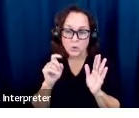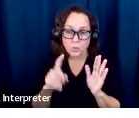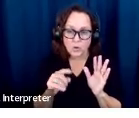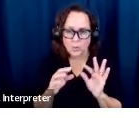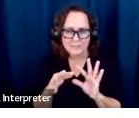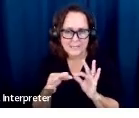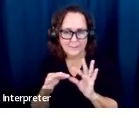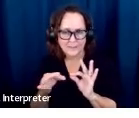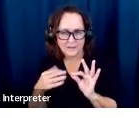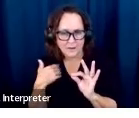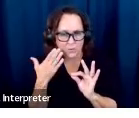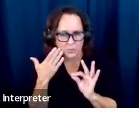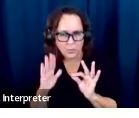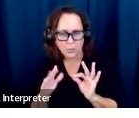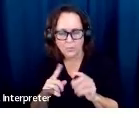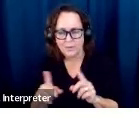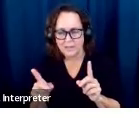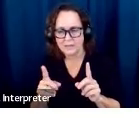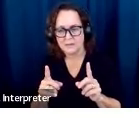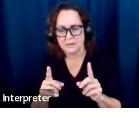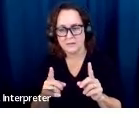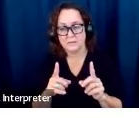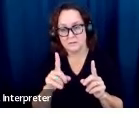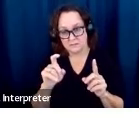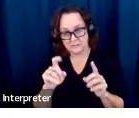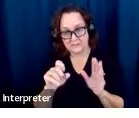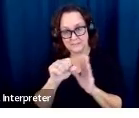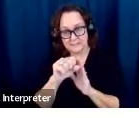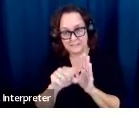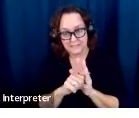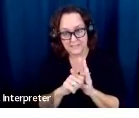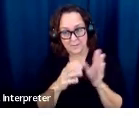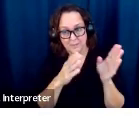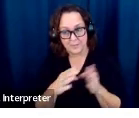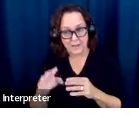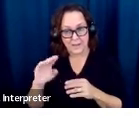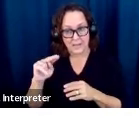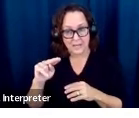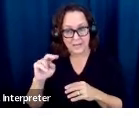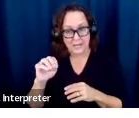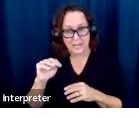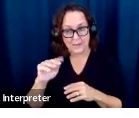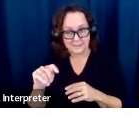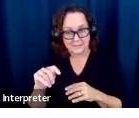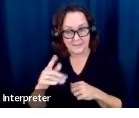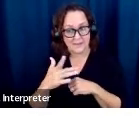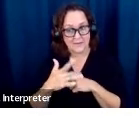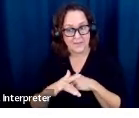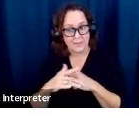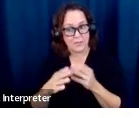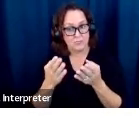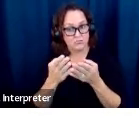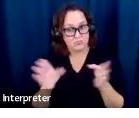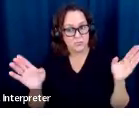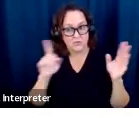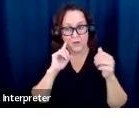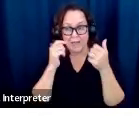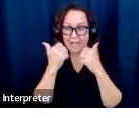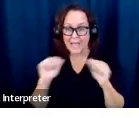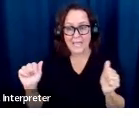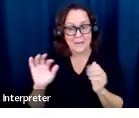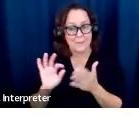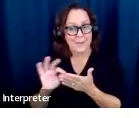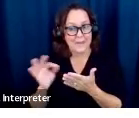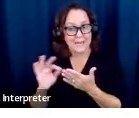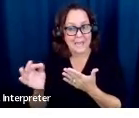statement, but do you know if state plan NEMT is available to any Medicaid